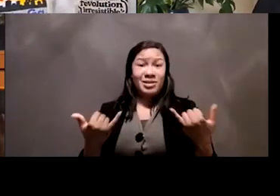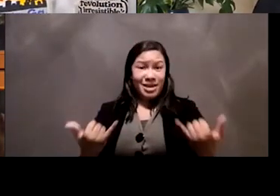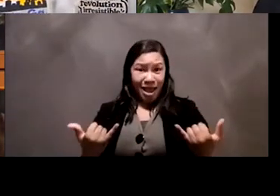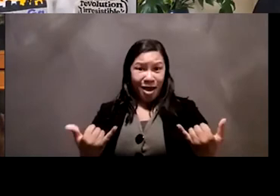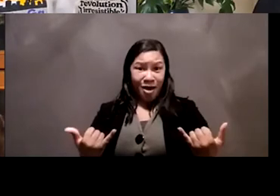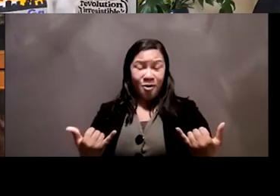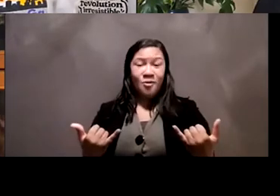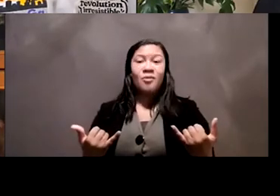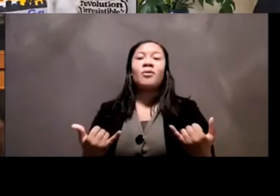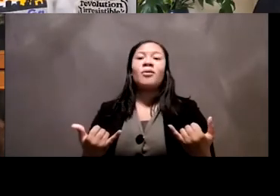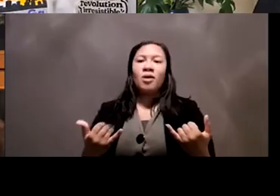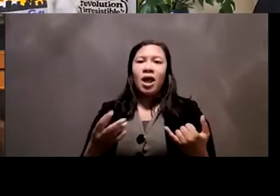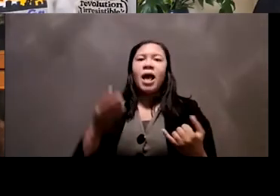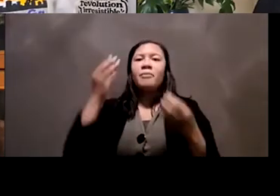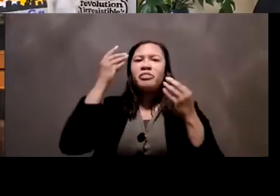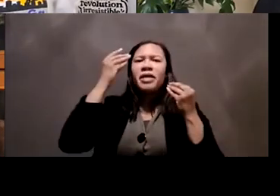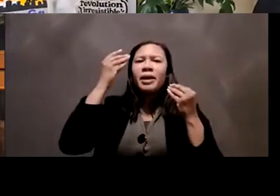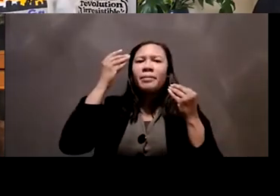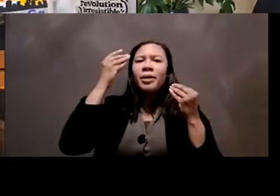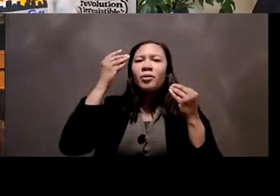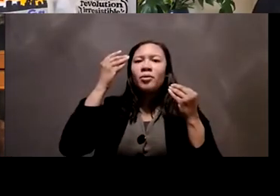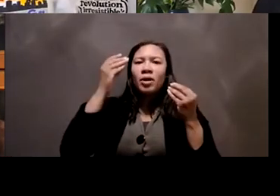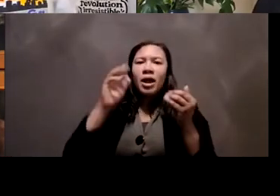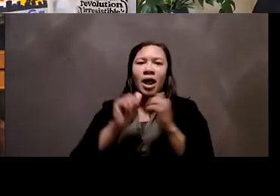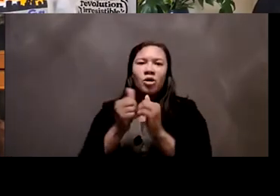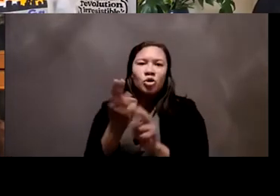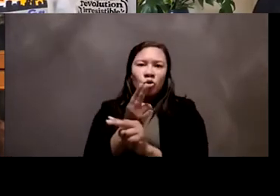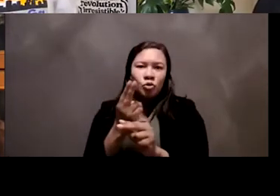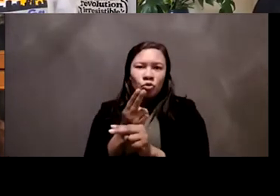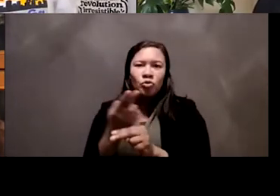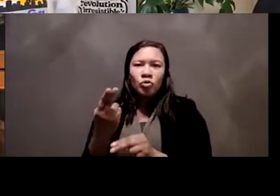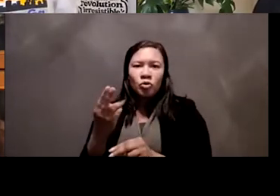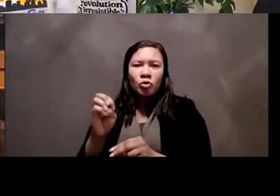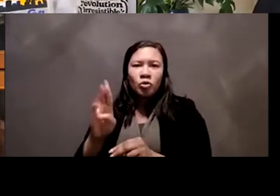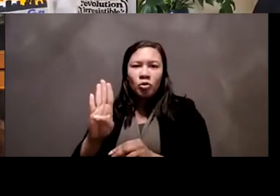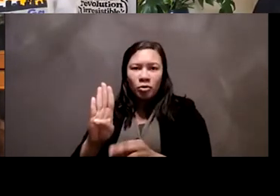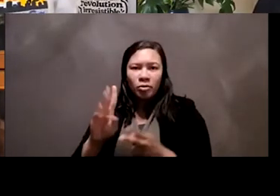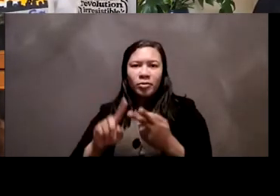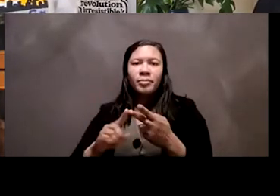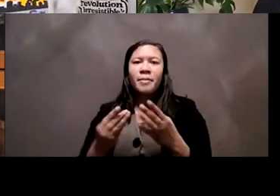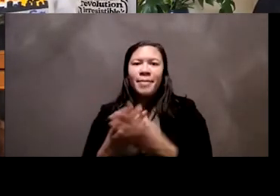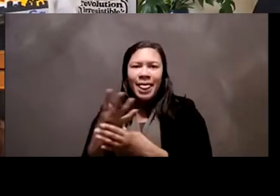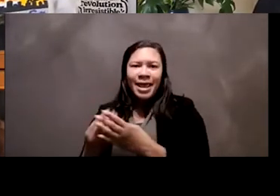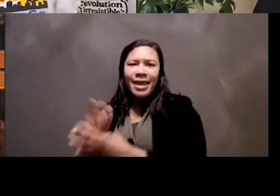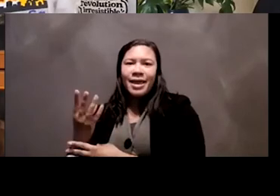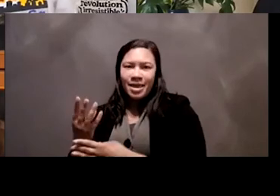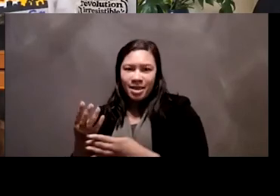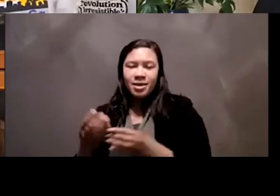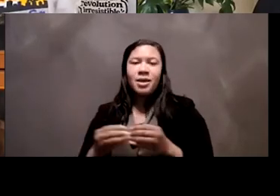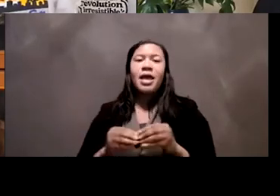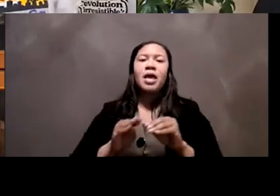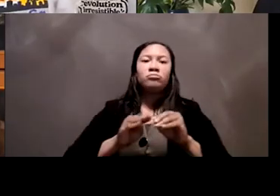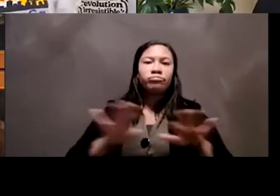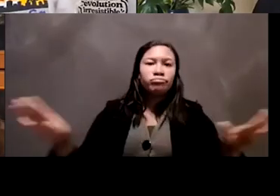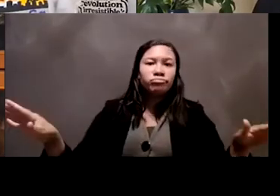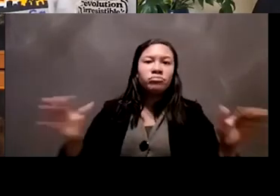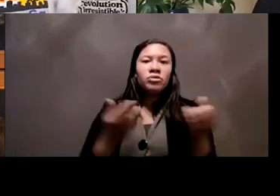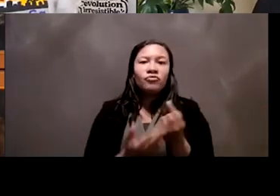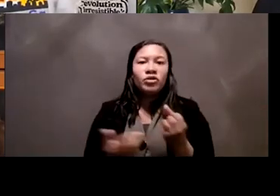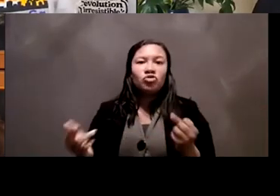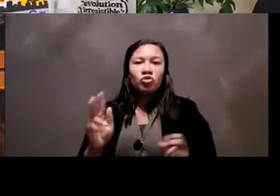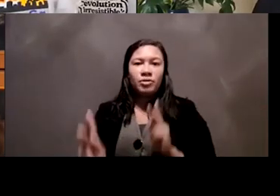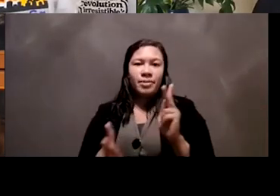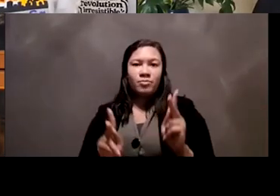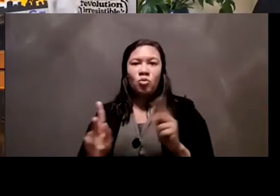through the practice of using herbs and using plants as medicine and distributing those resources to people when they need them.